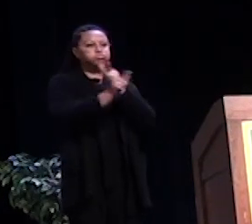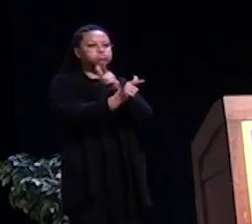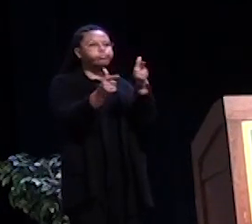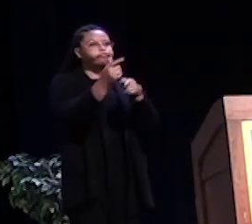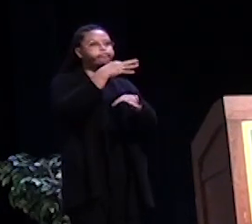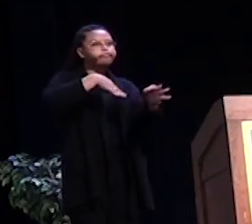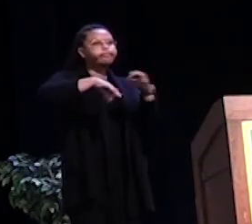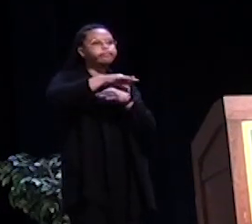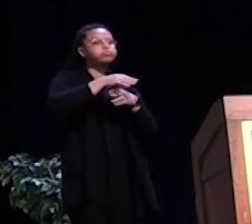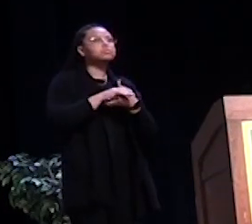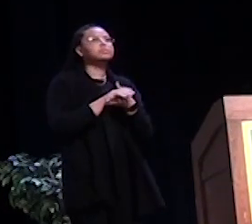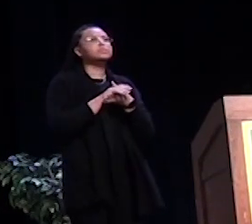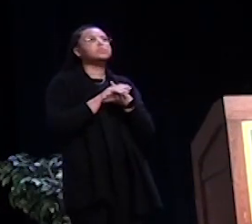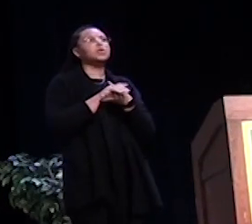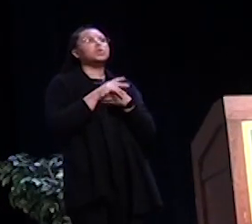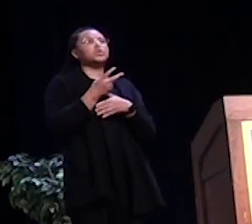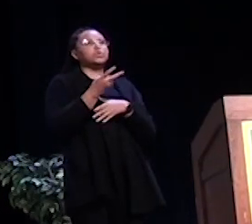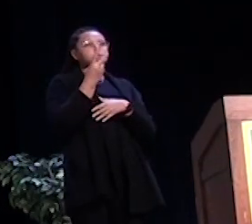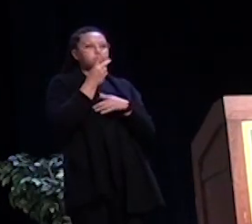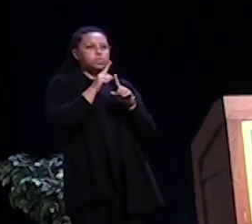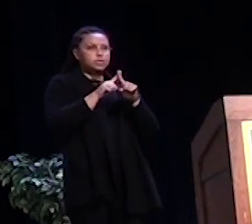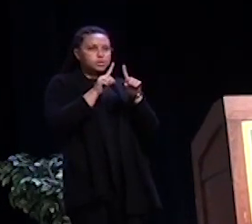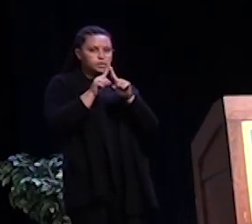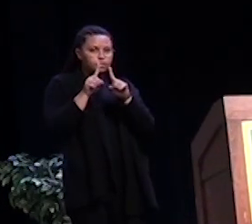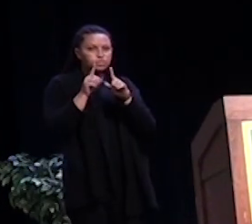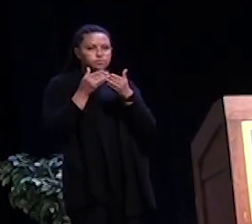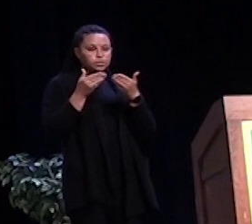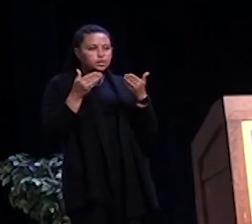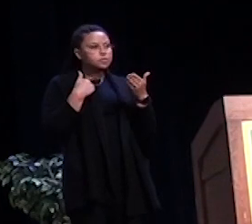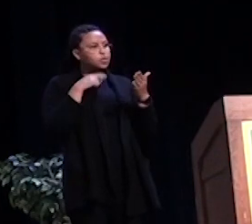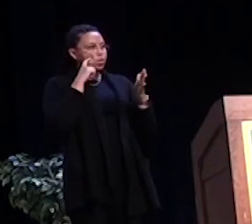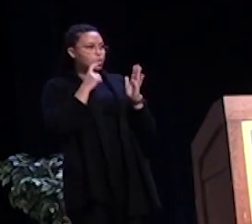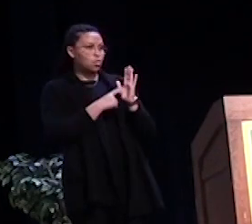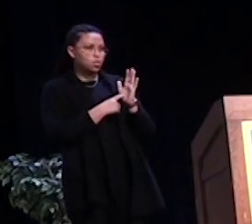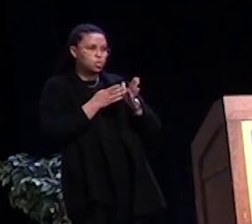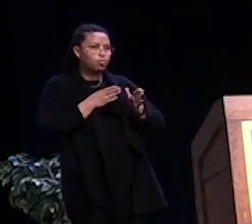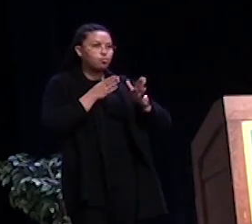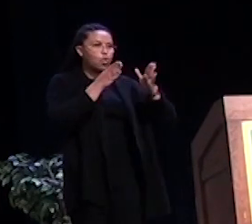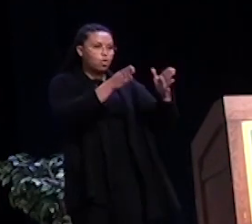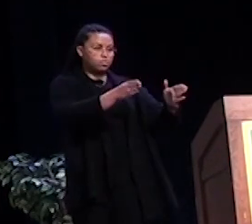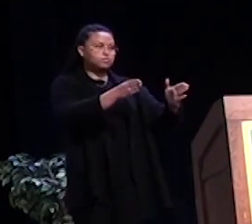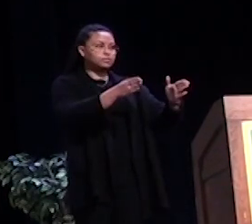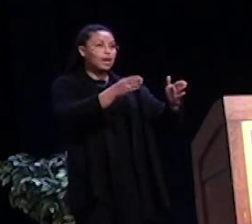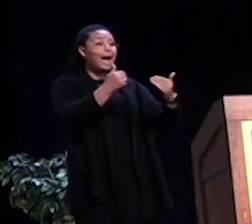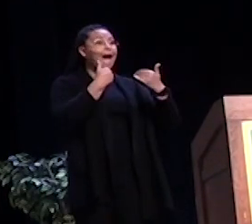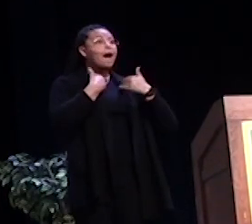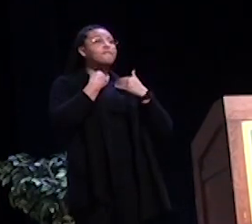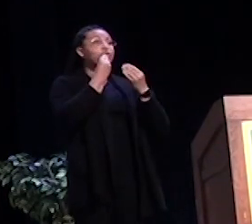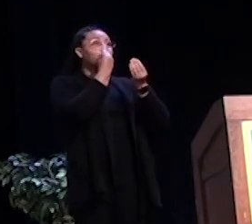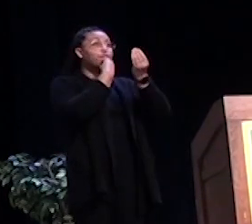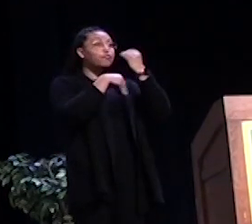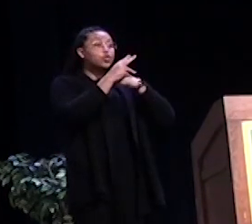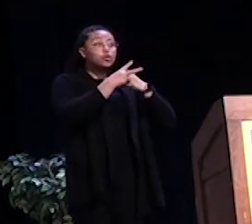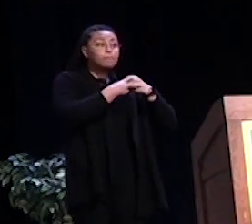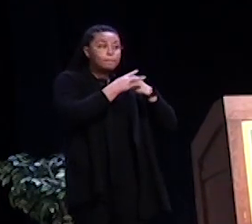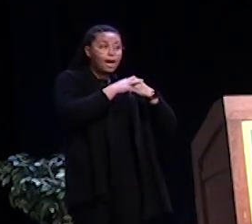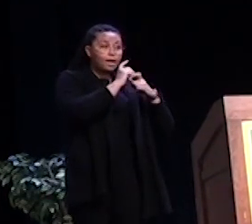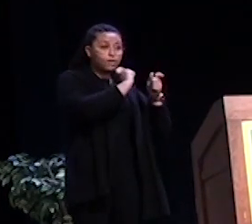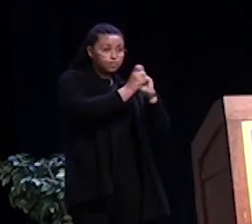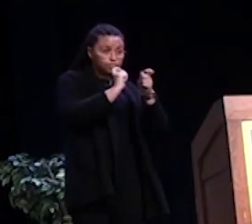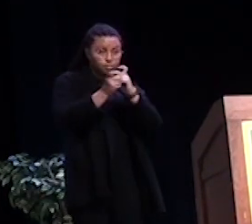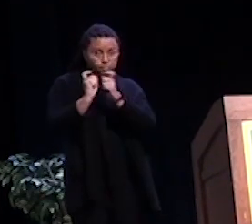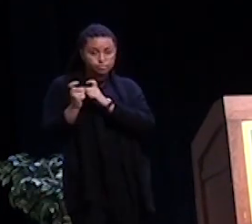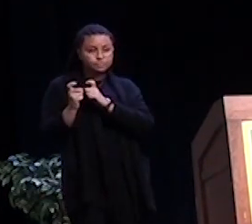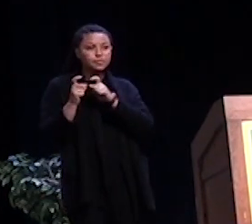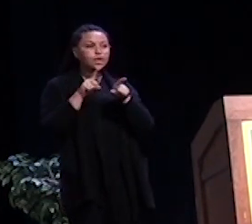morning, there was two different things that I saw on the side of the road. There was like a food bank service, someone providing food to people, and